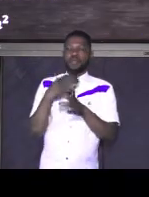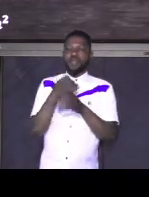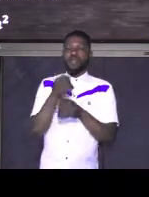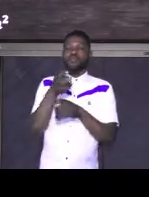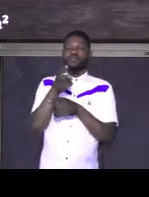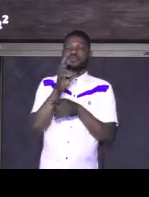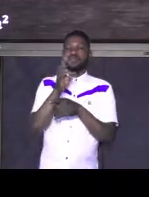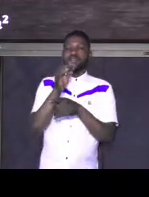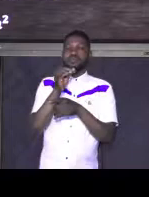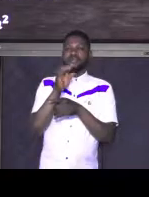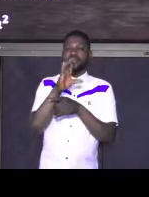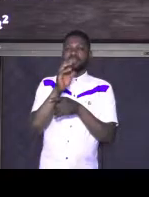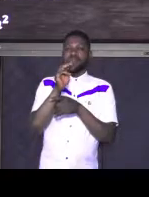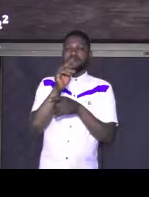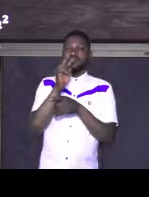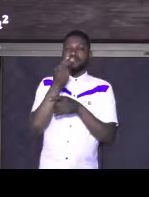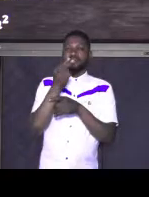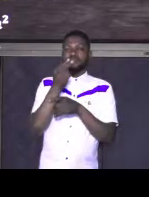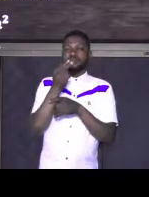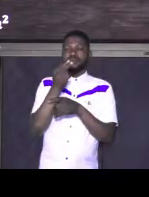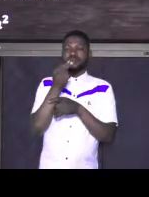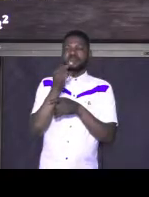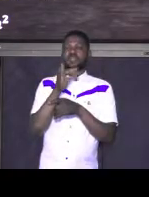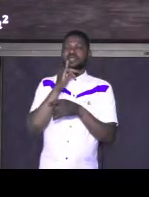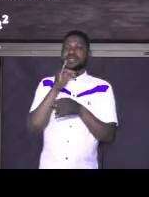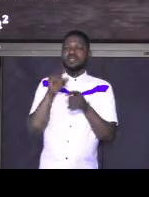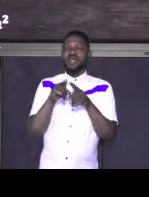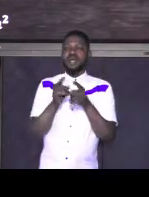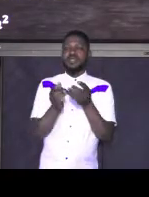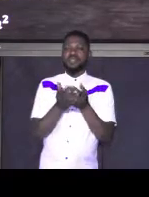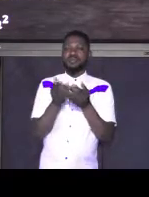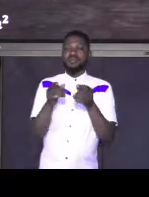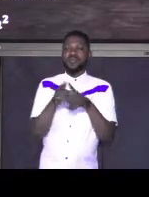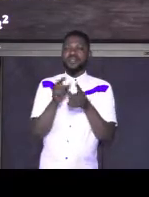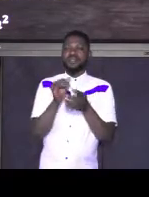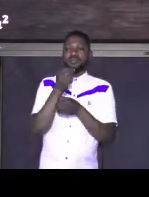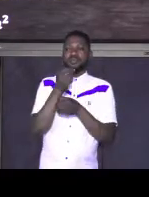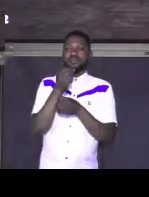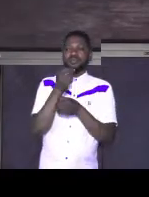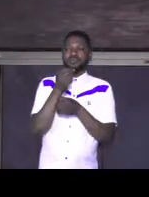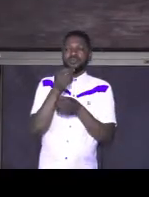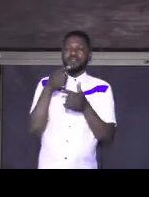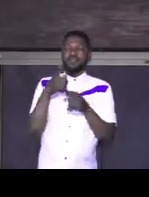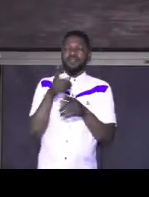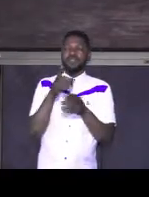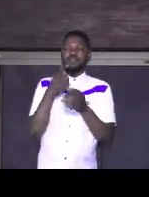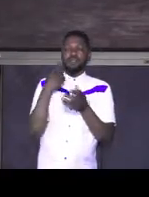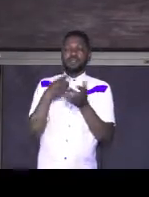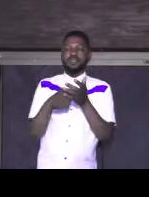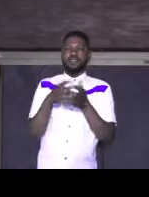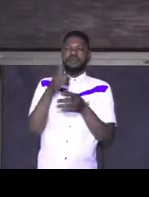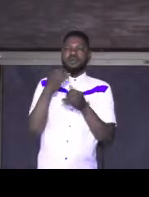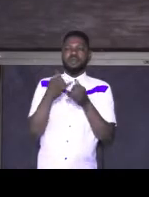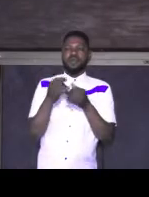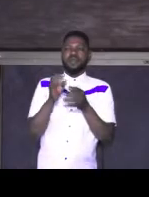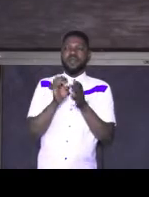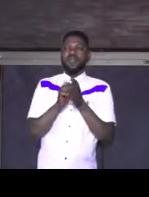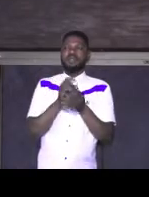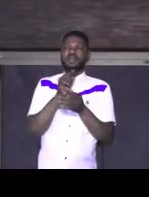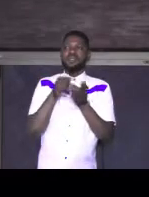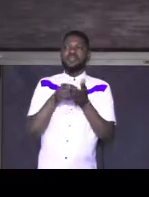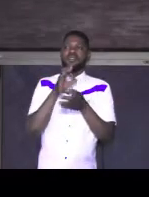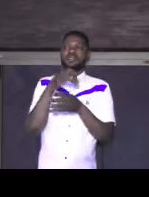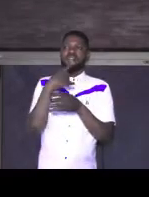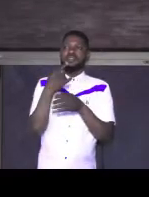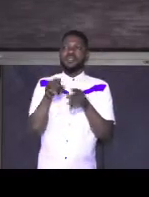So we get 270 centimeter squares. It's as simple as that. Check out one final example.